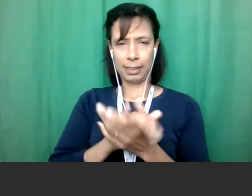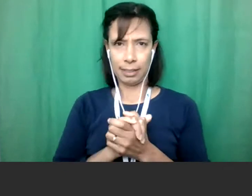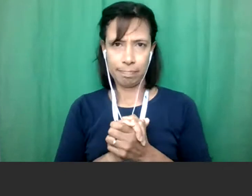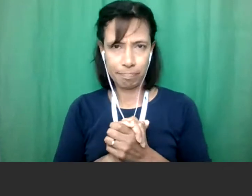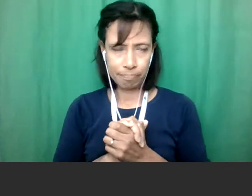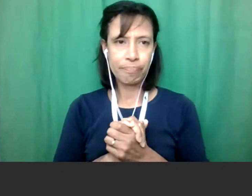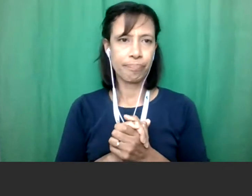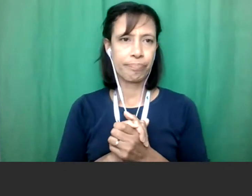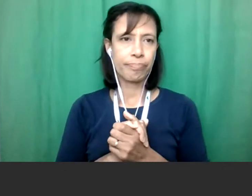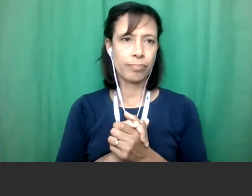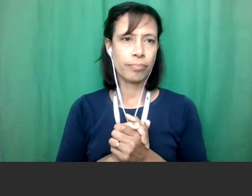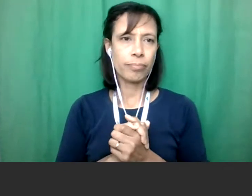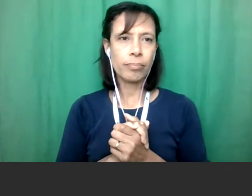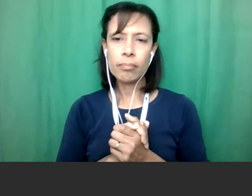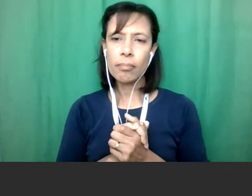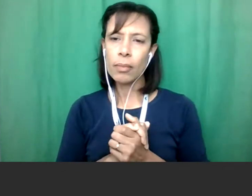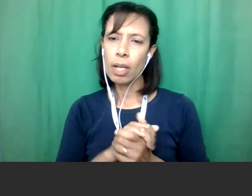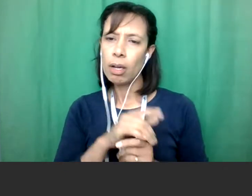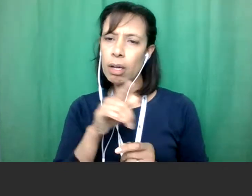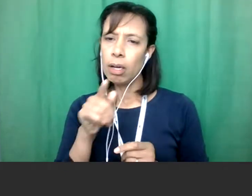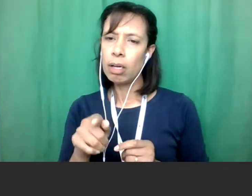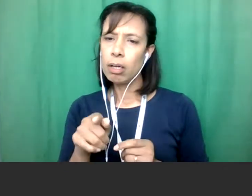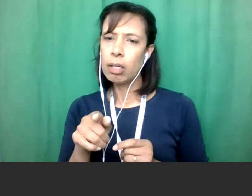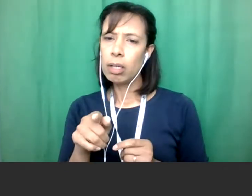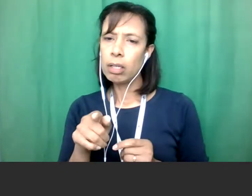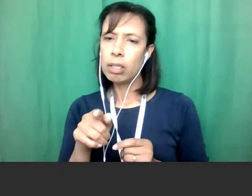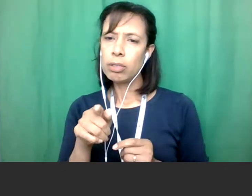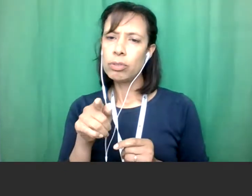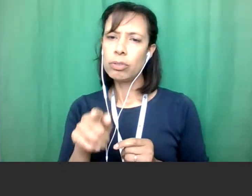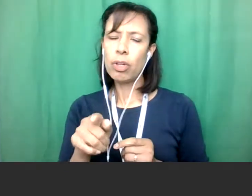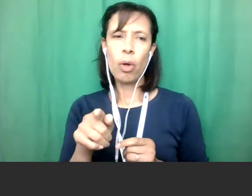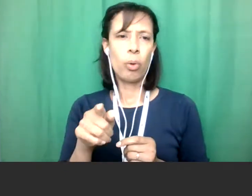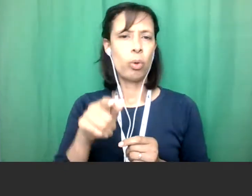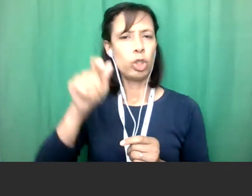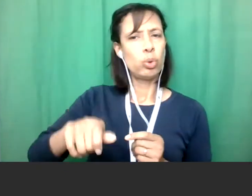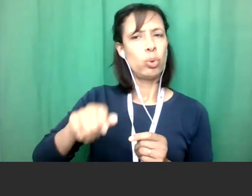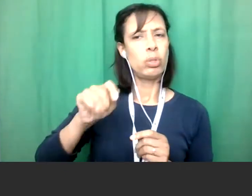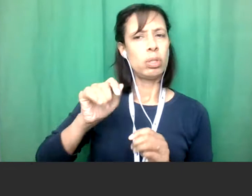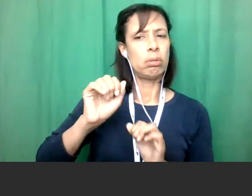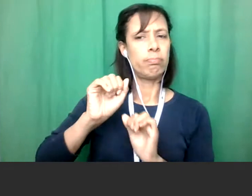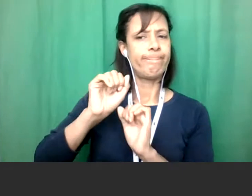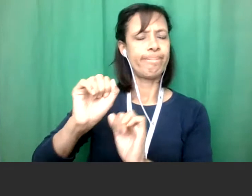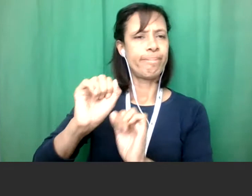Yeah. So Aisha, so your session will be on a Thursday.